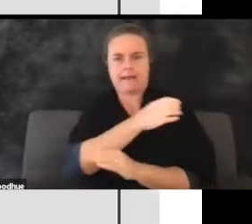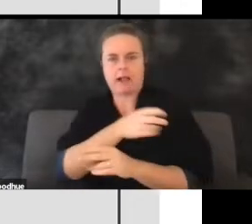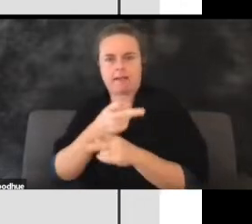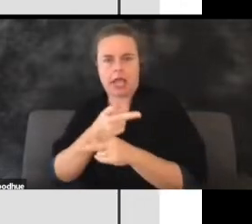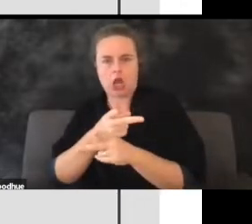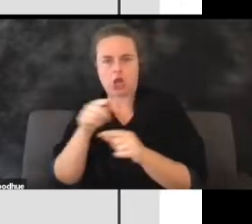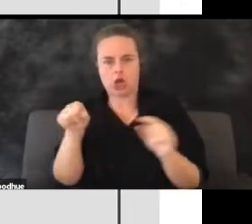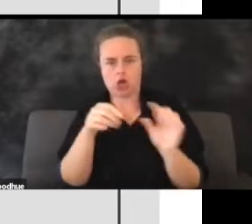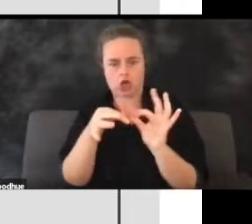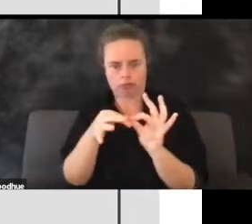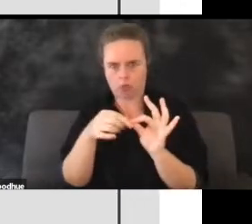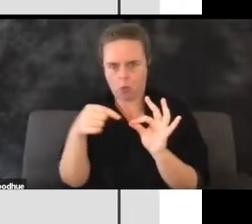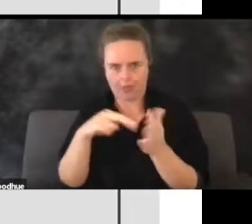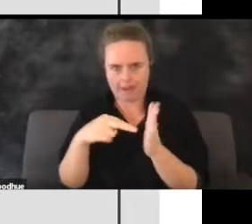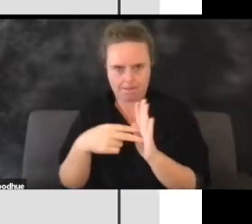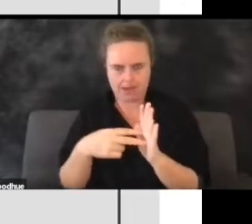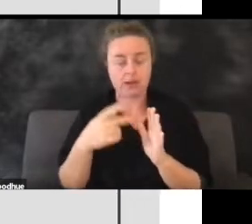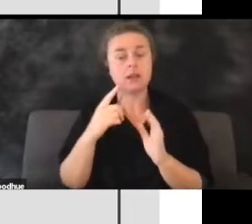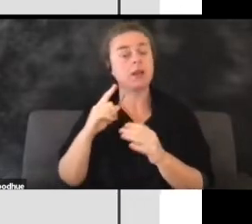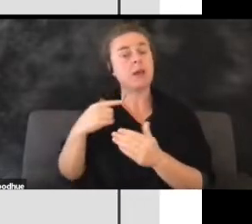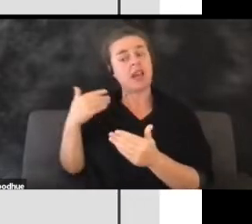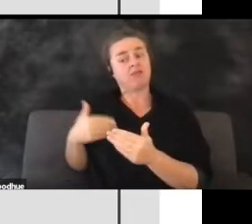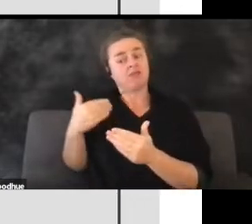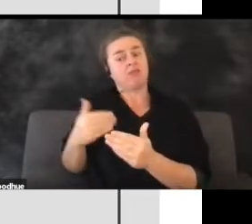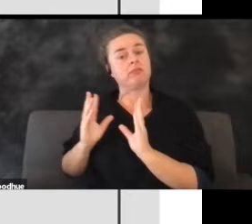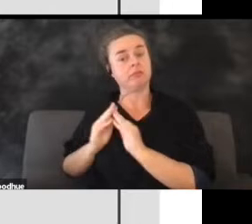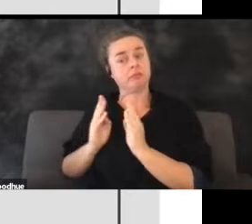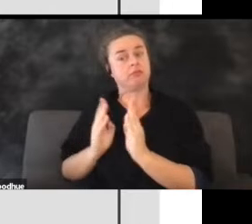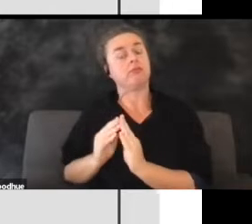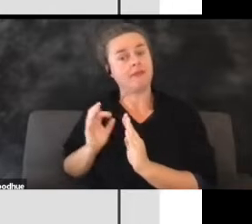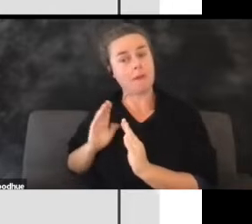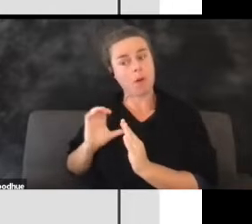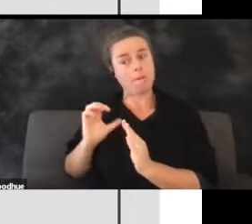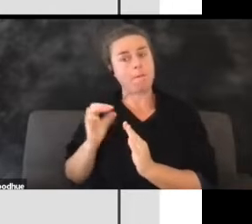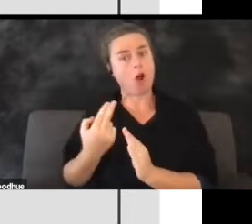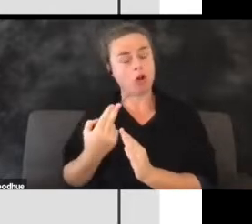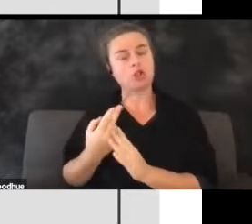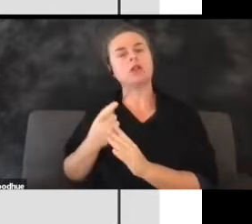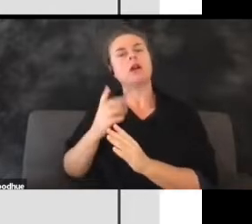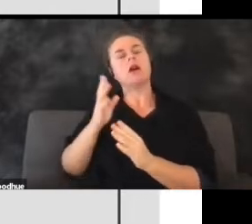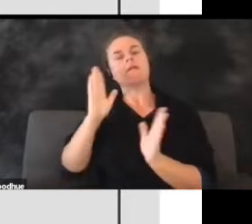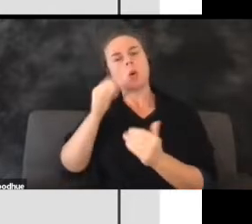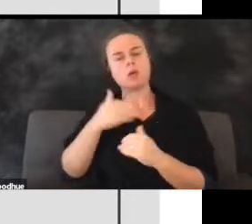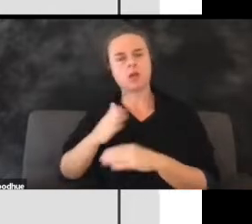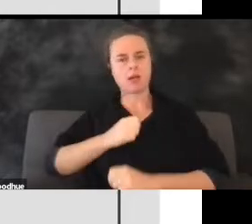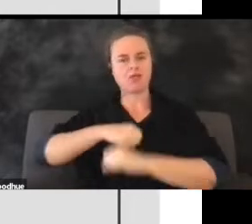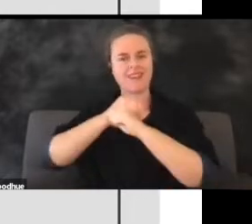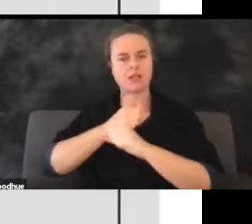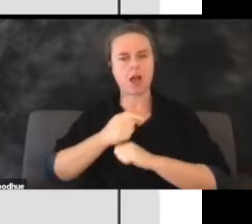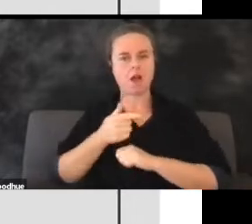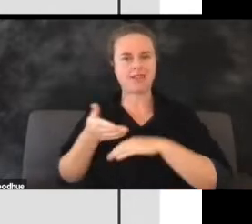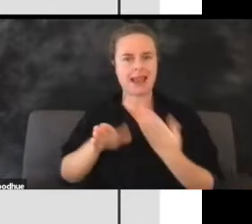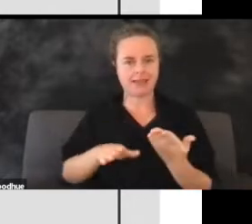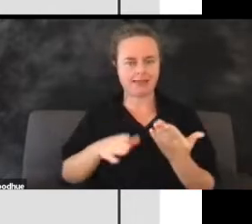2 sessions really focused on intervention, treatment of death to prevent death by overdose and